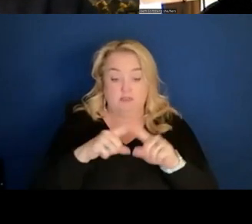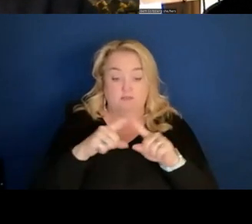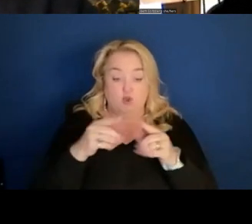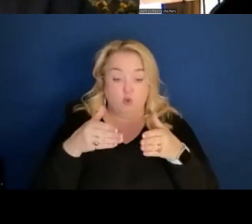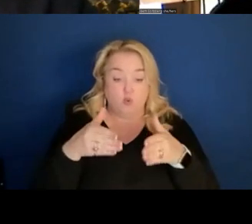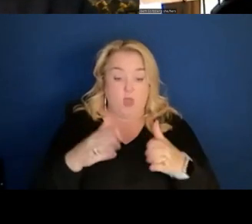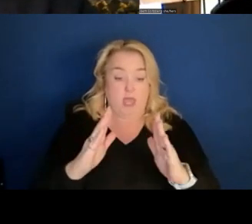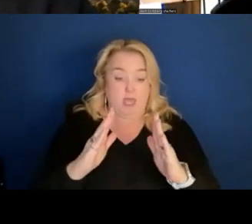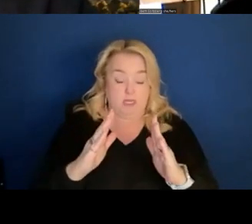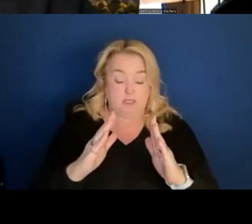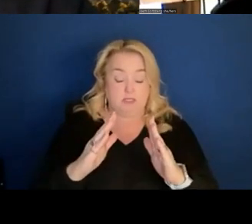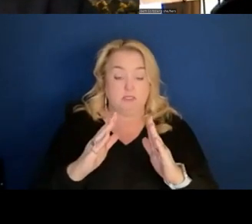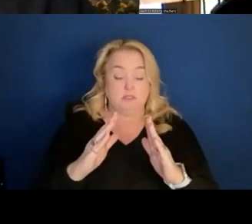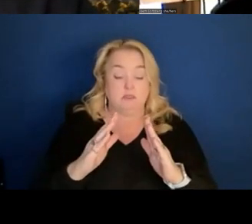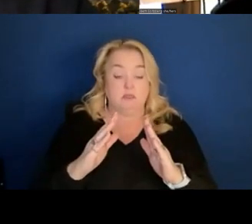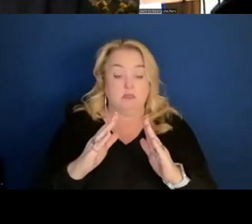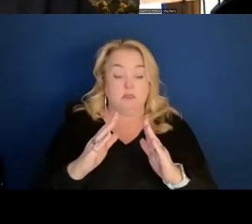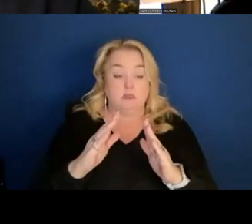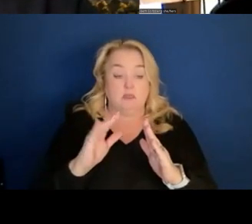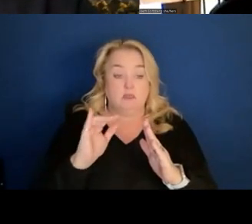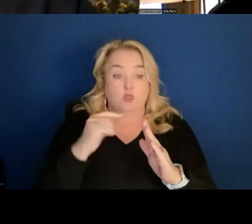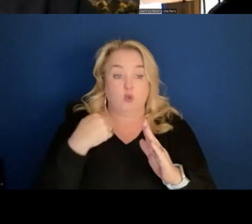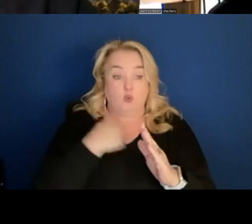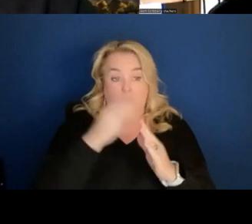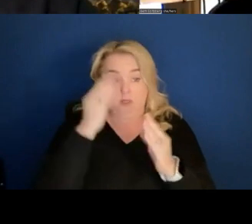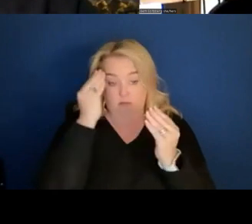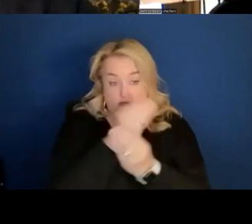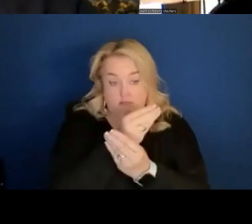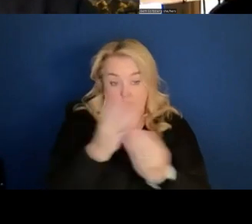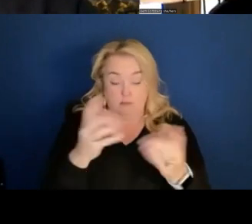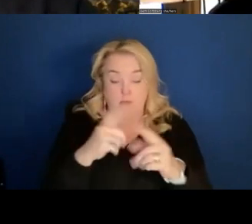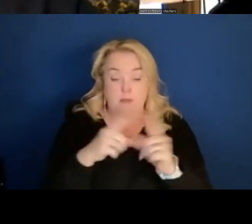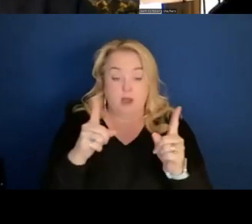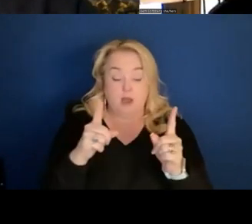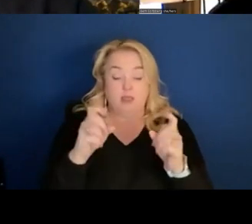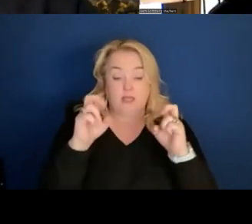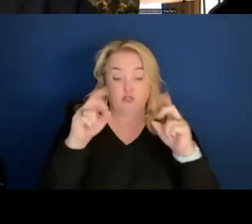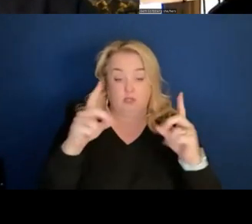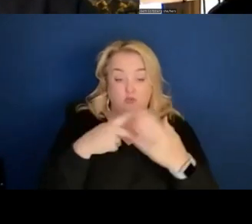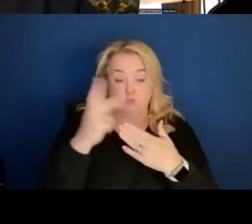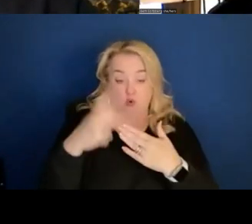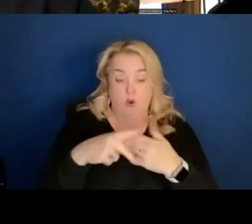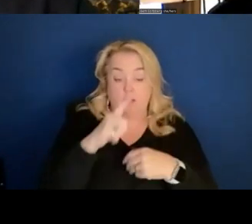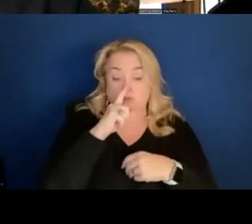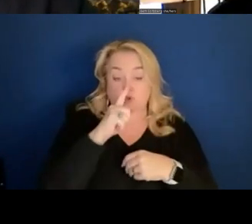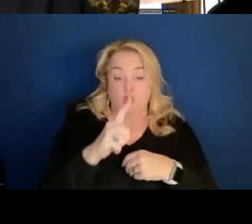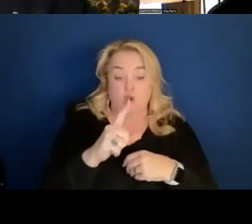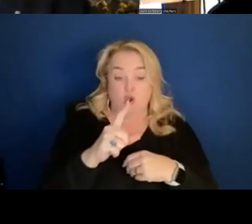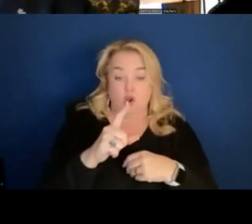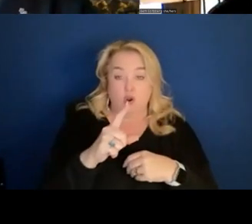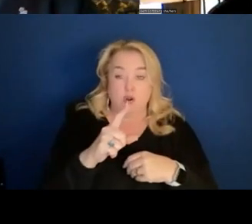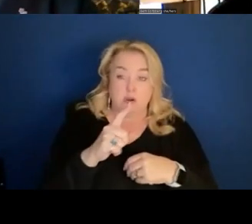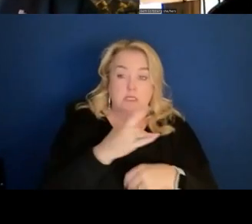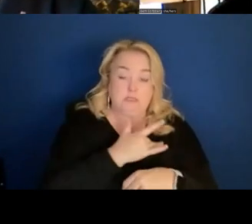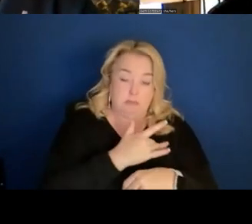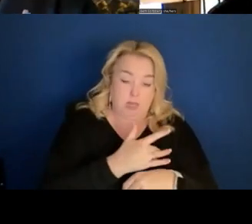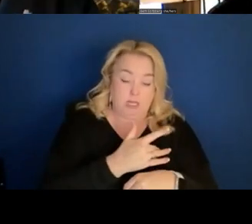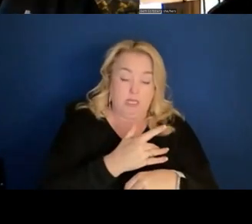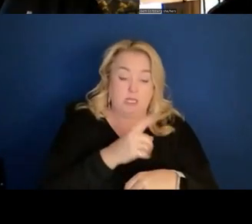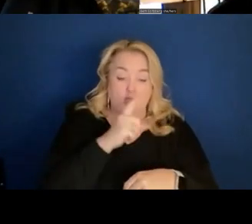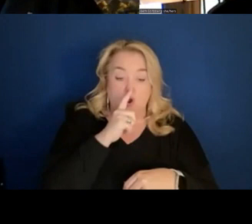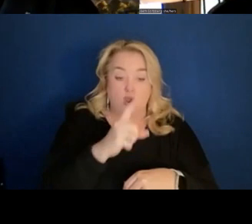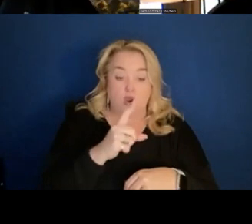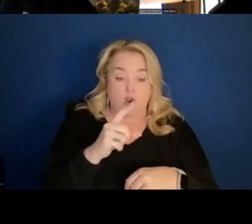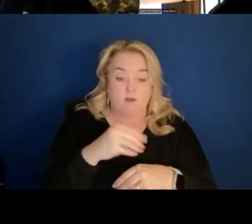get our information out there. So our caregiver education programs are typically